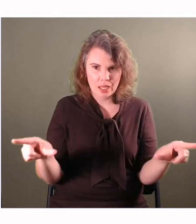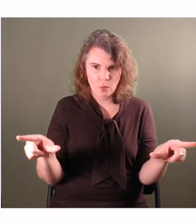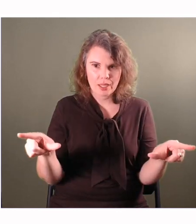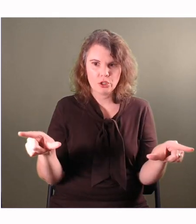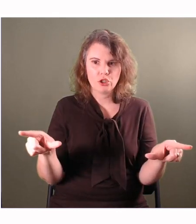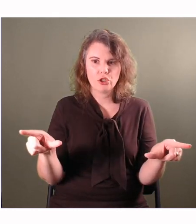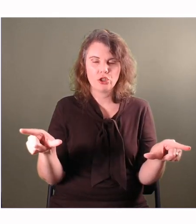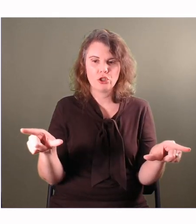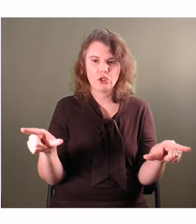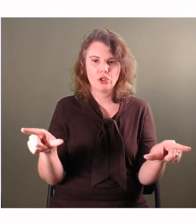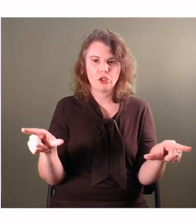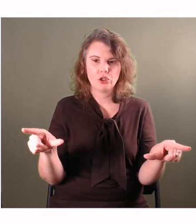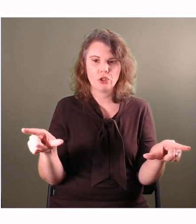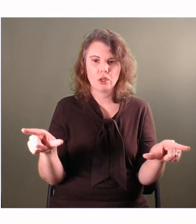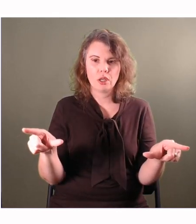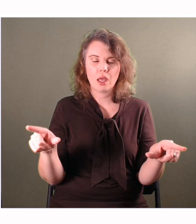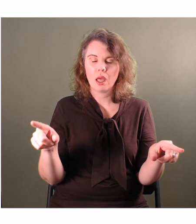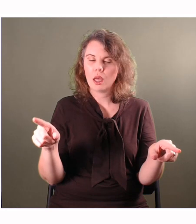is